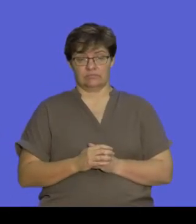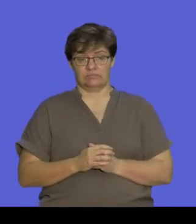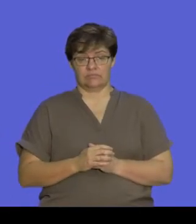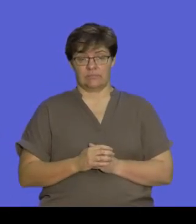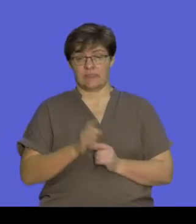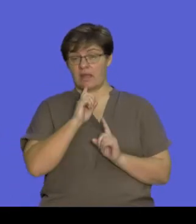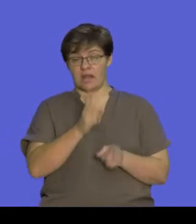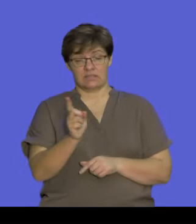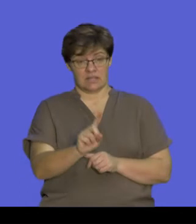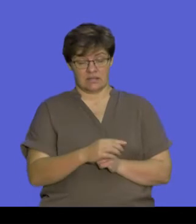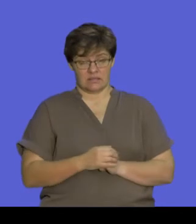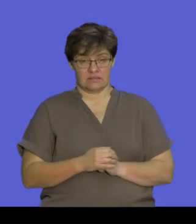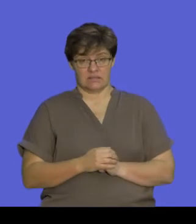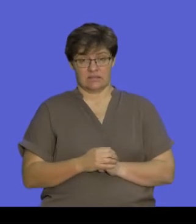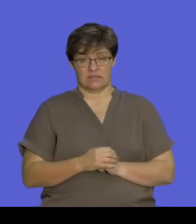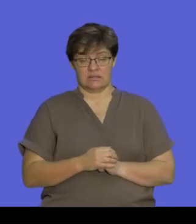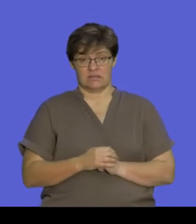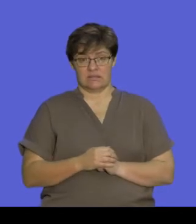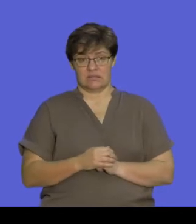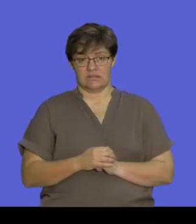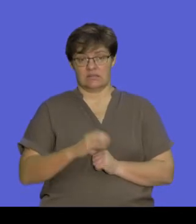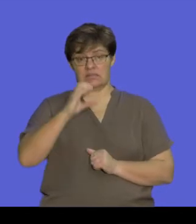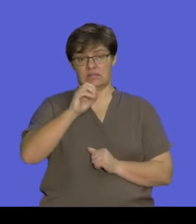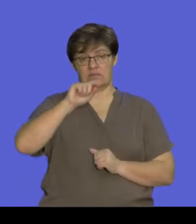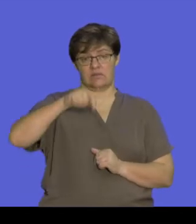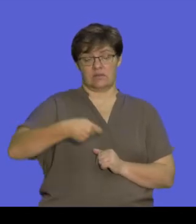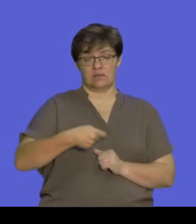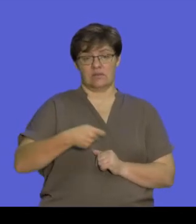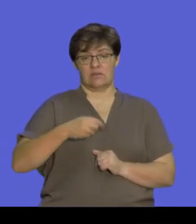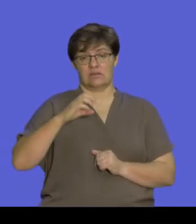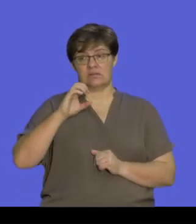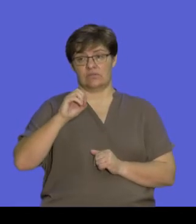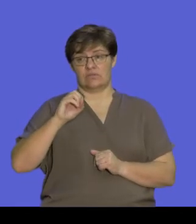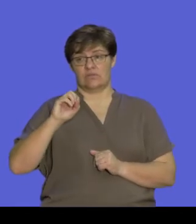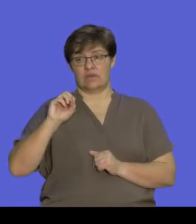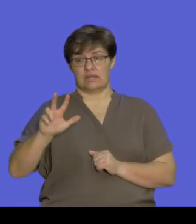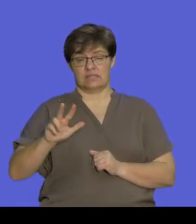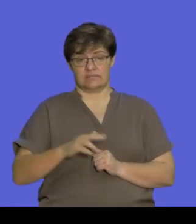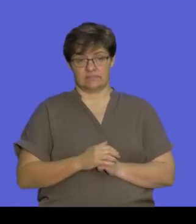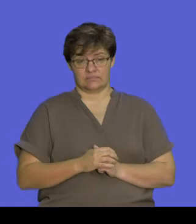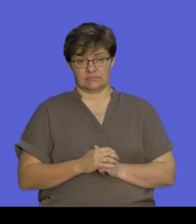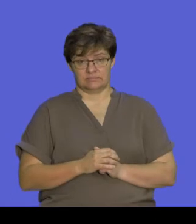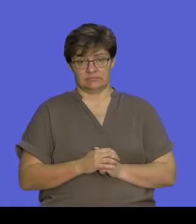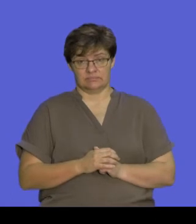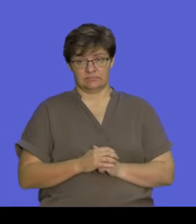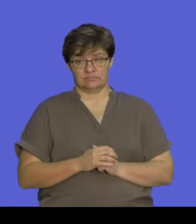answer in decimal of 0.08. So